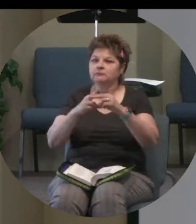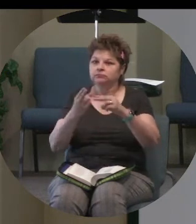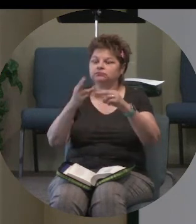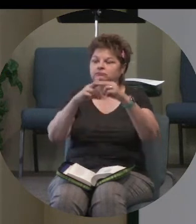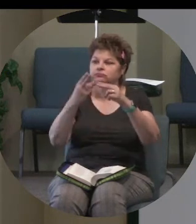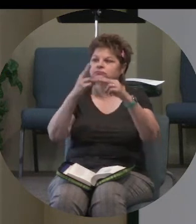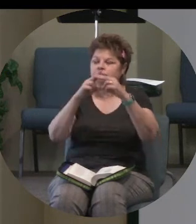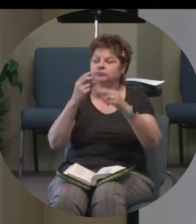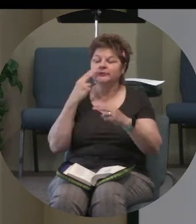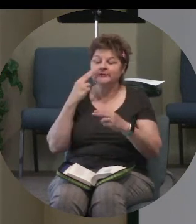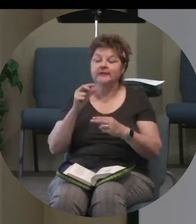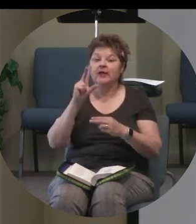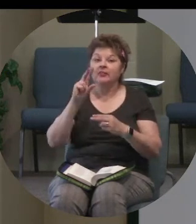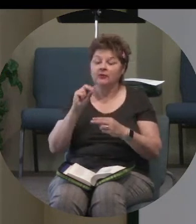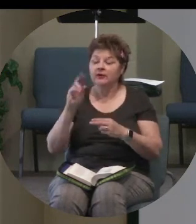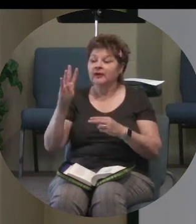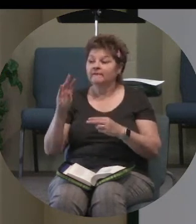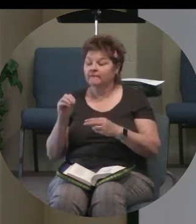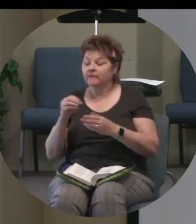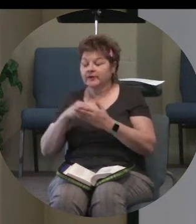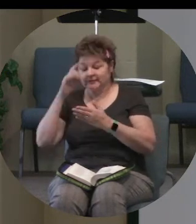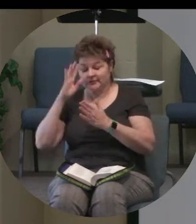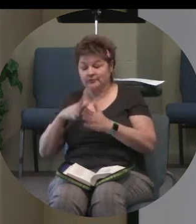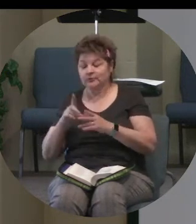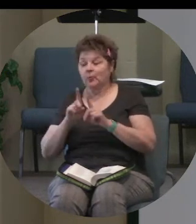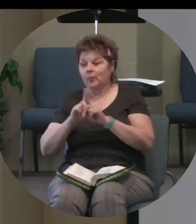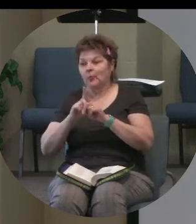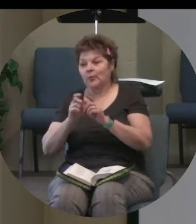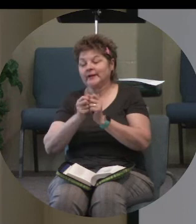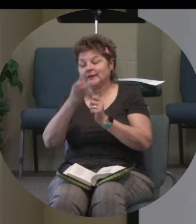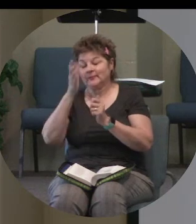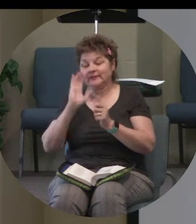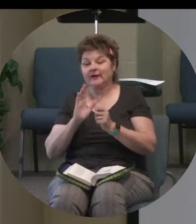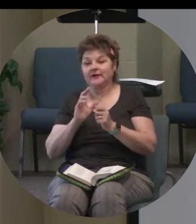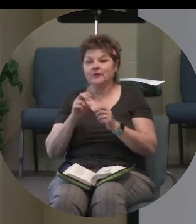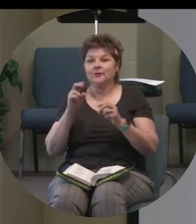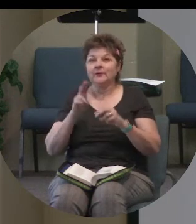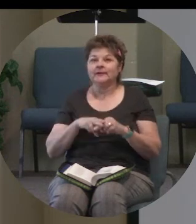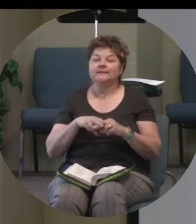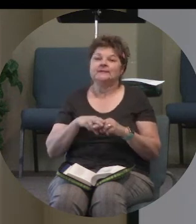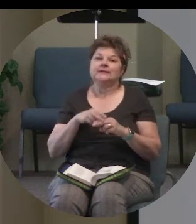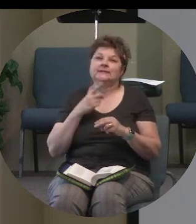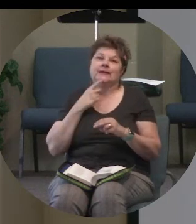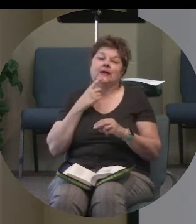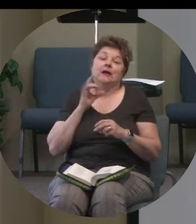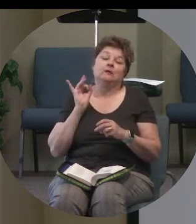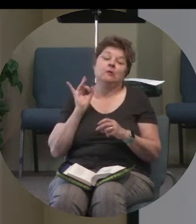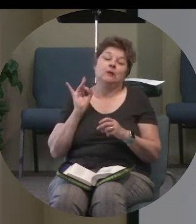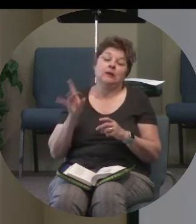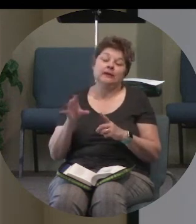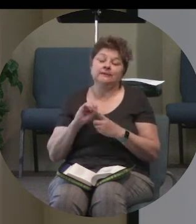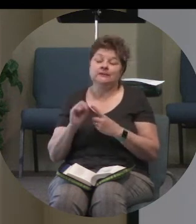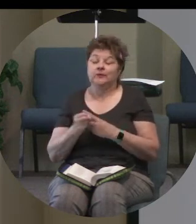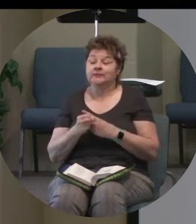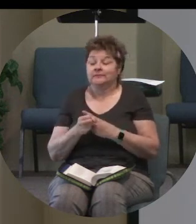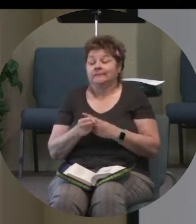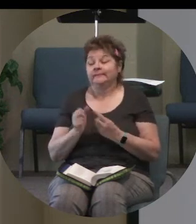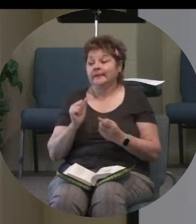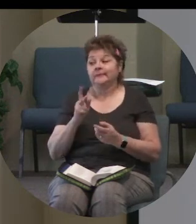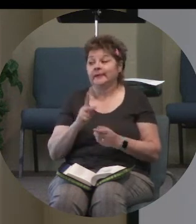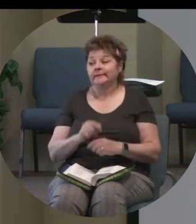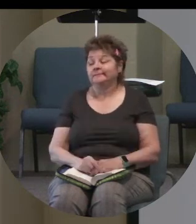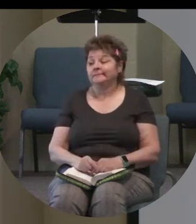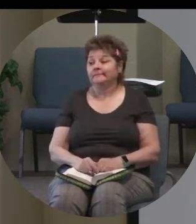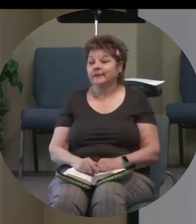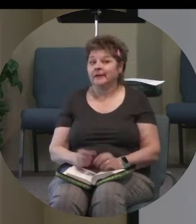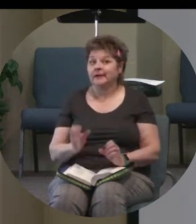and 40 students weekly walking with God. We can sit and go, "I don't like the situation," and that's okay.